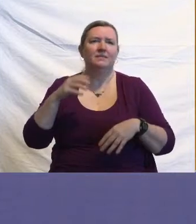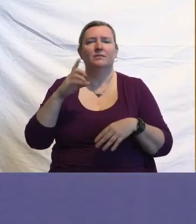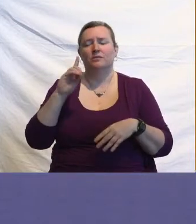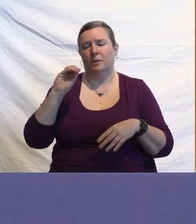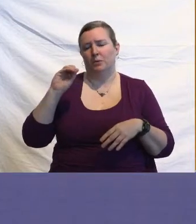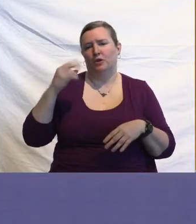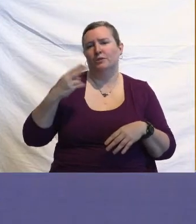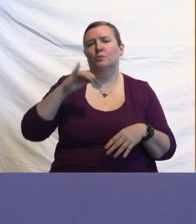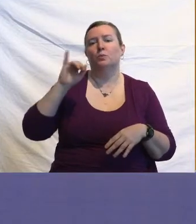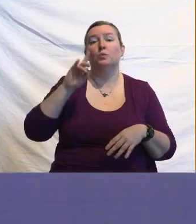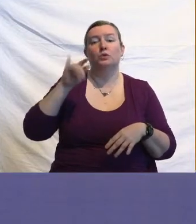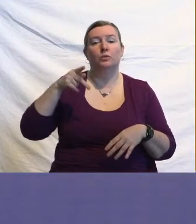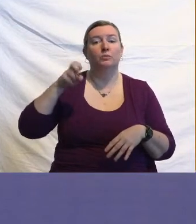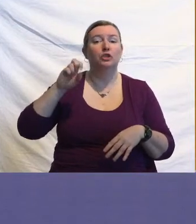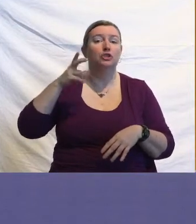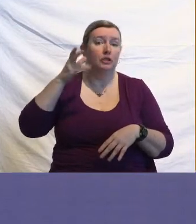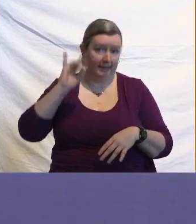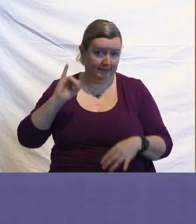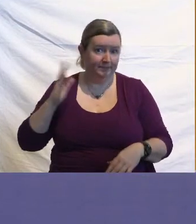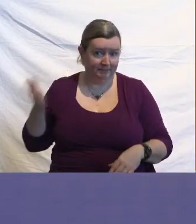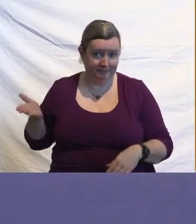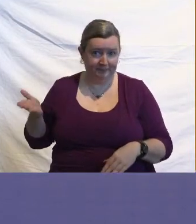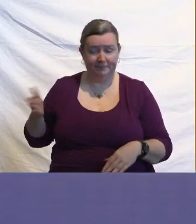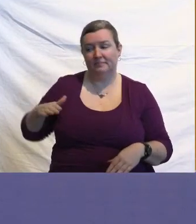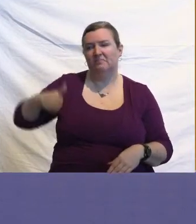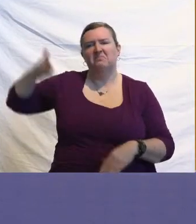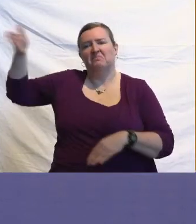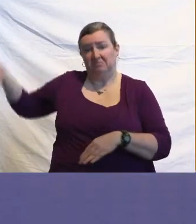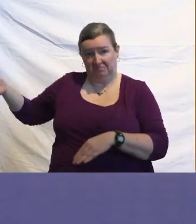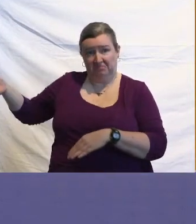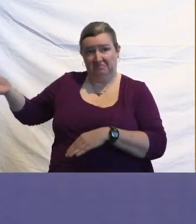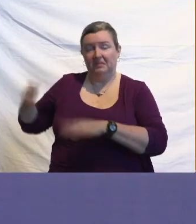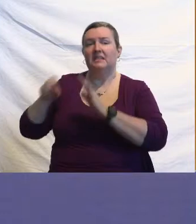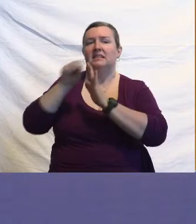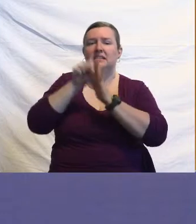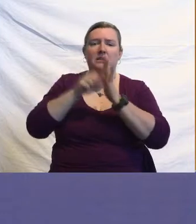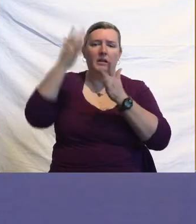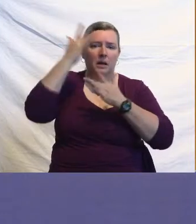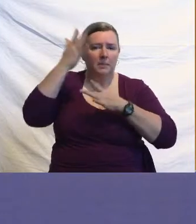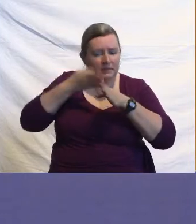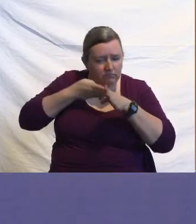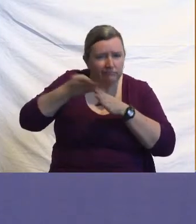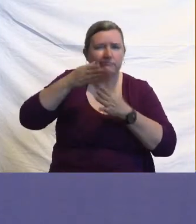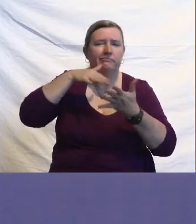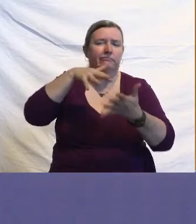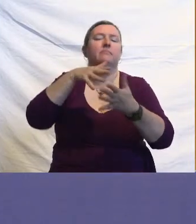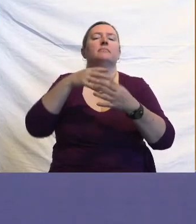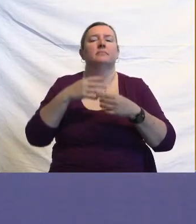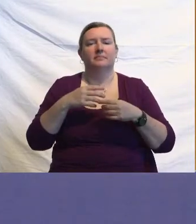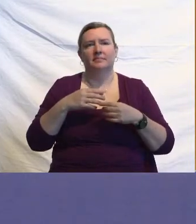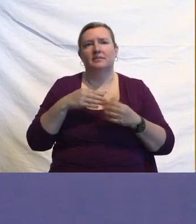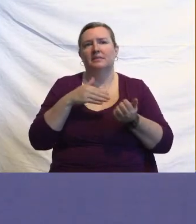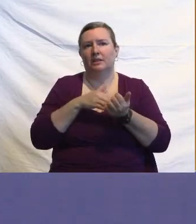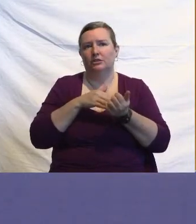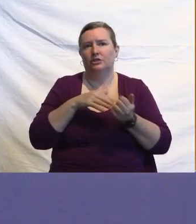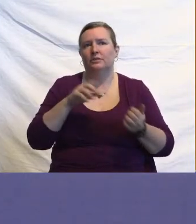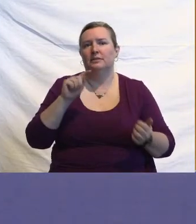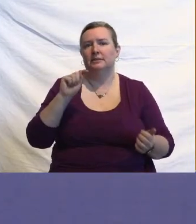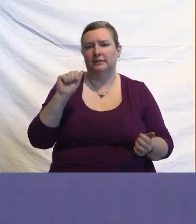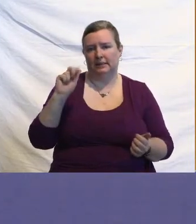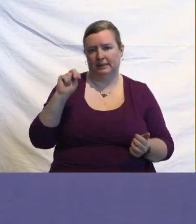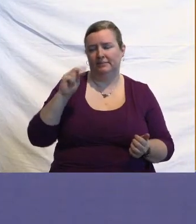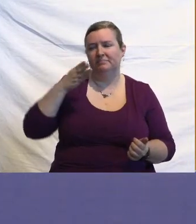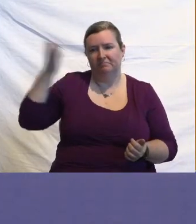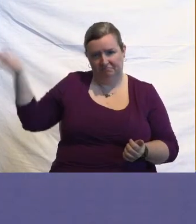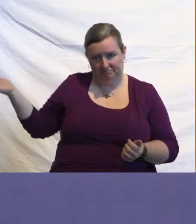another familiar face, the state's epidemiologist, Dr. Christina Tan. To my left, another guy who needs no introduction, Superintendent of the State